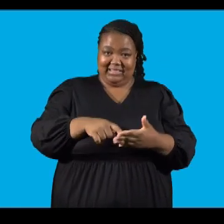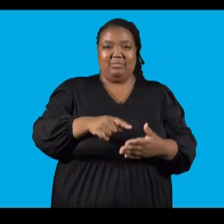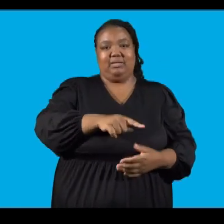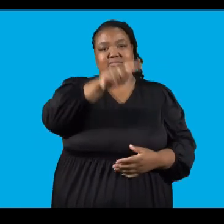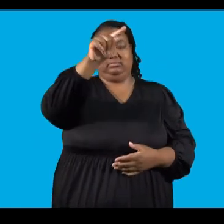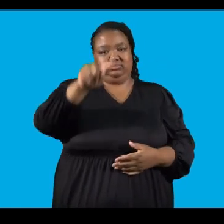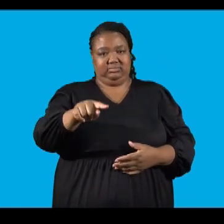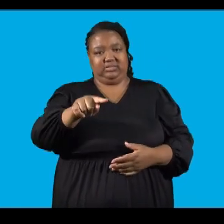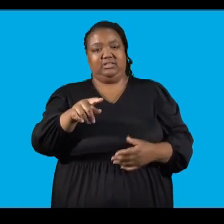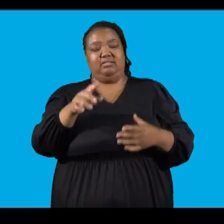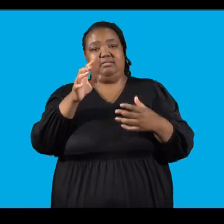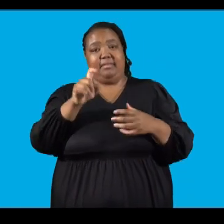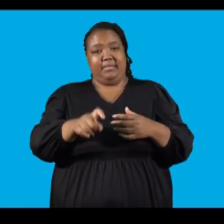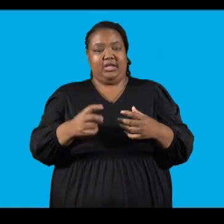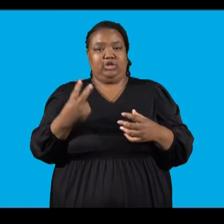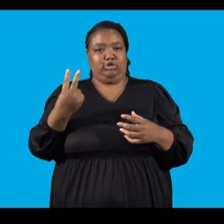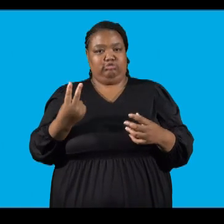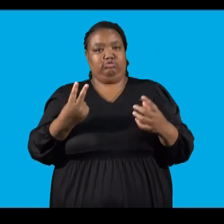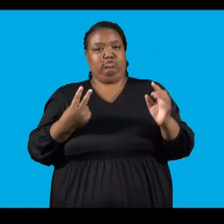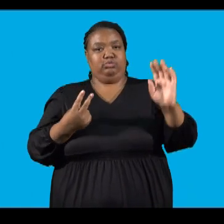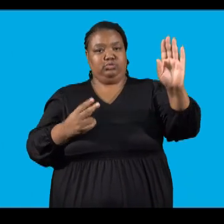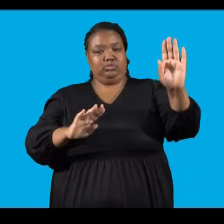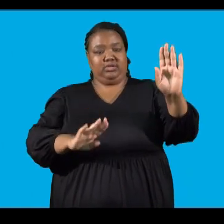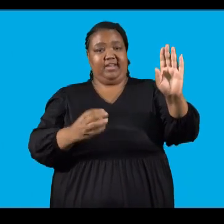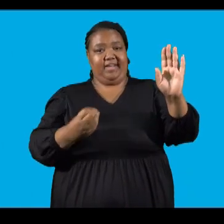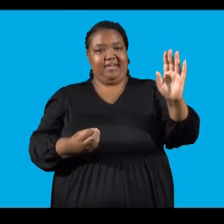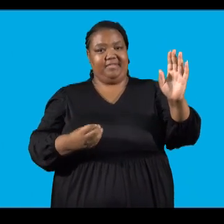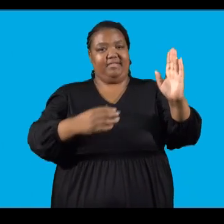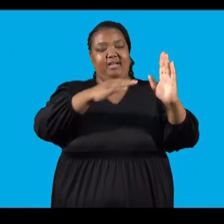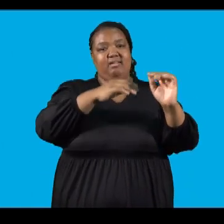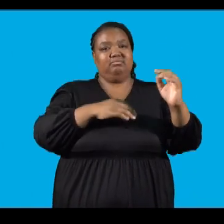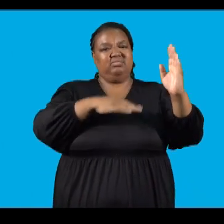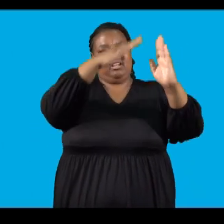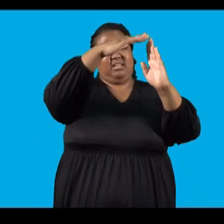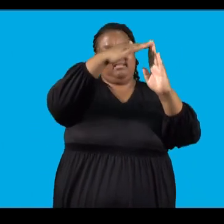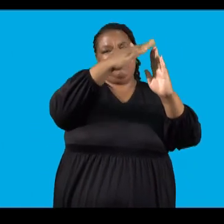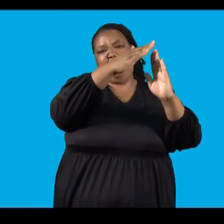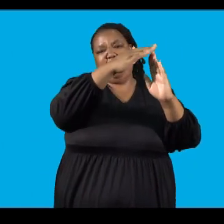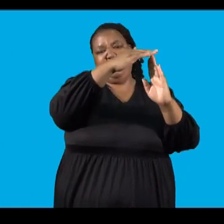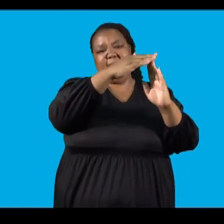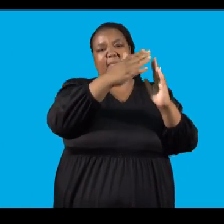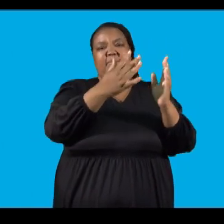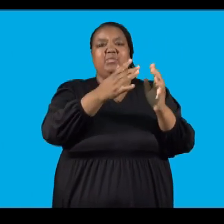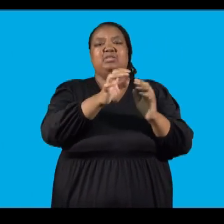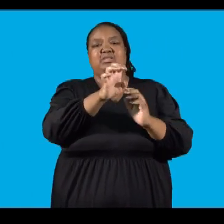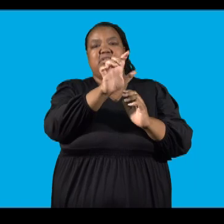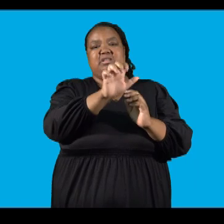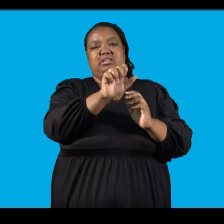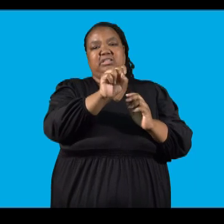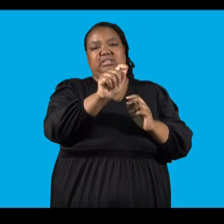for an oligopolist, it should be a demand curve that has got two segments. The upper segment that